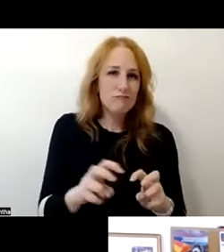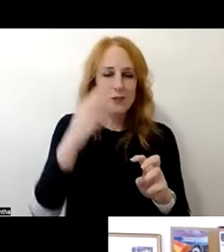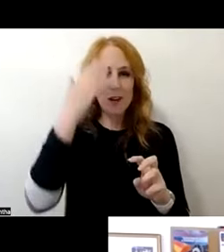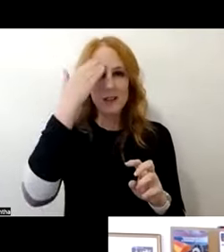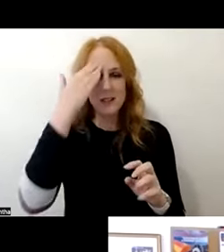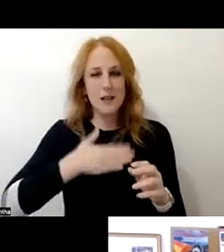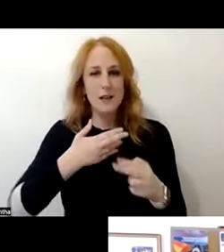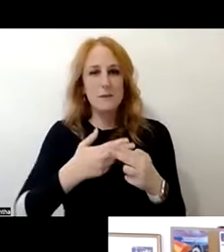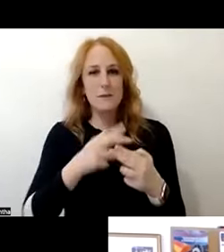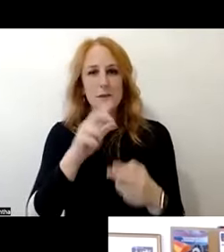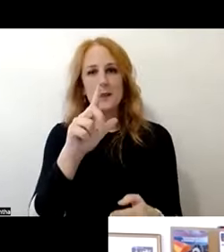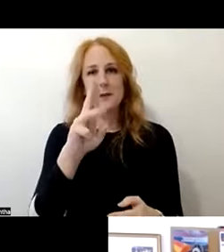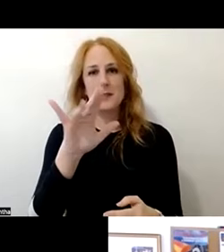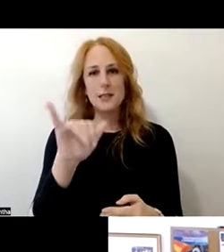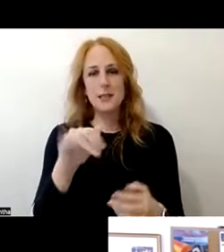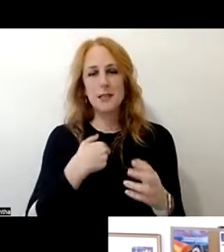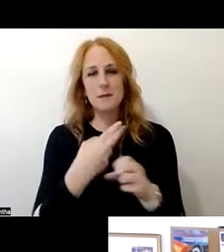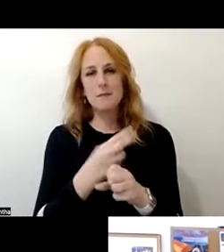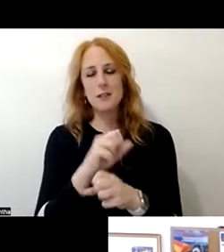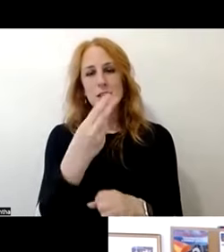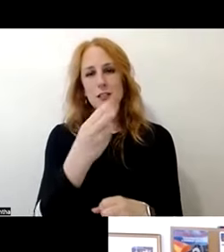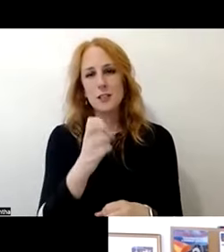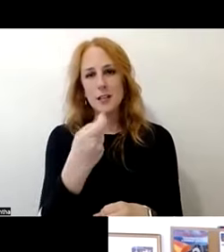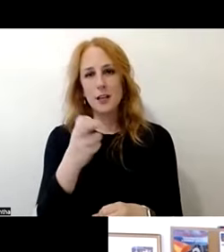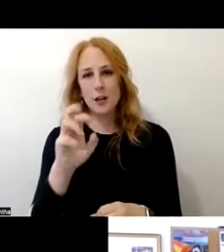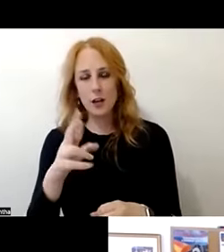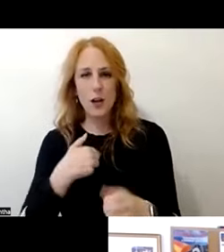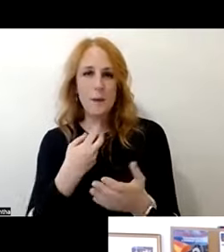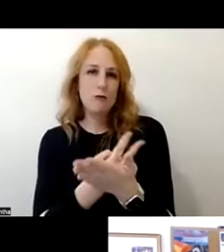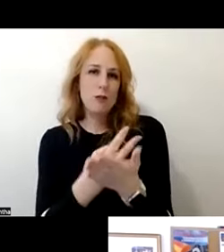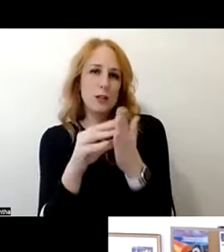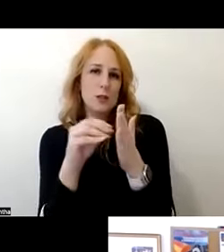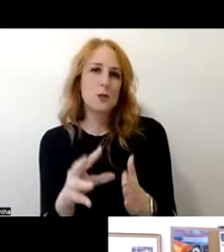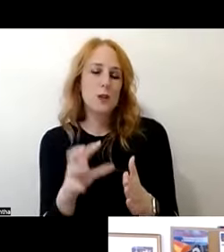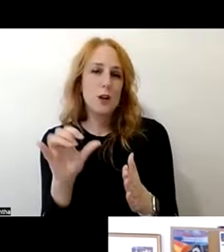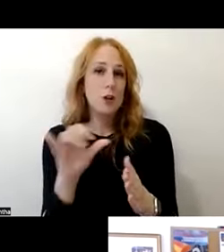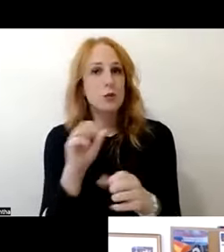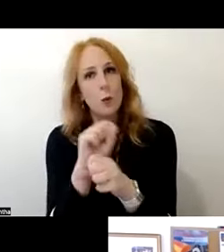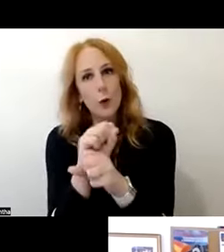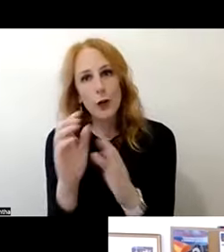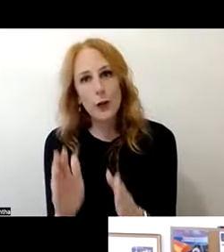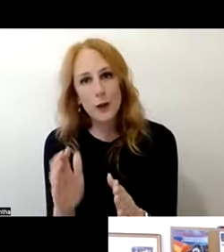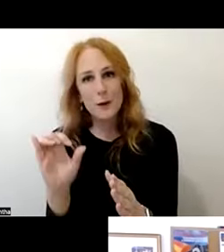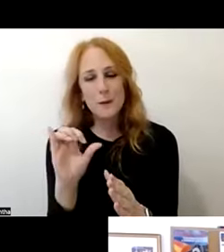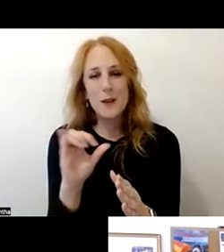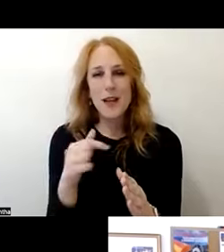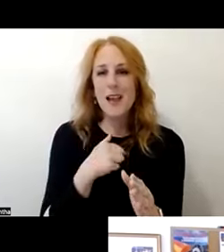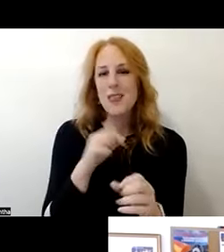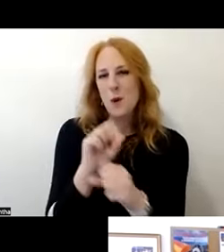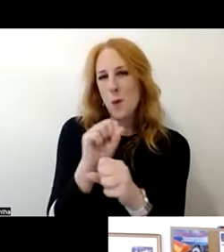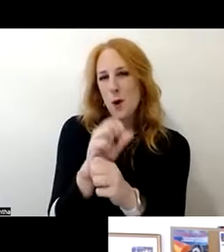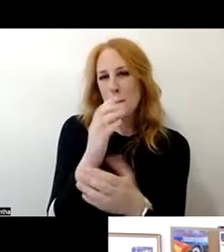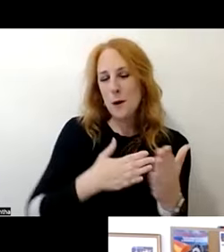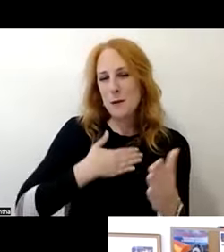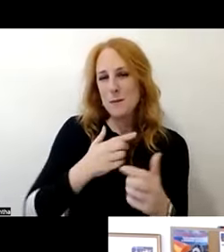Lucy, she, her. I'm a graduate student, and I like to also say that I'm a graduate student worker. The labor part of my